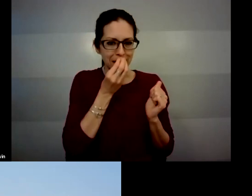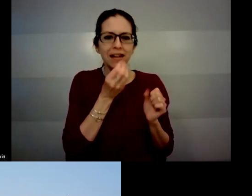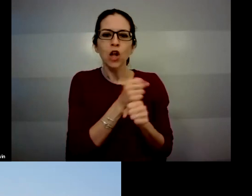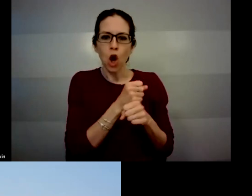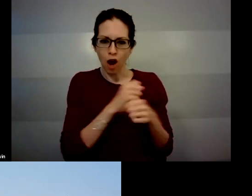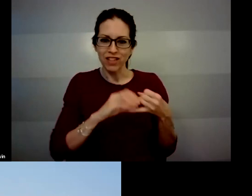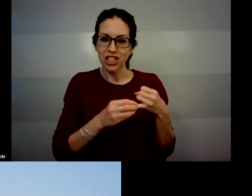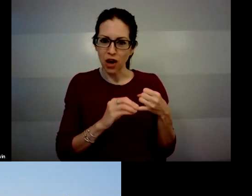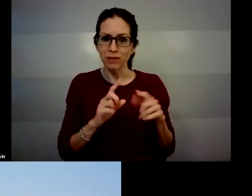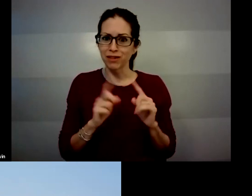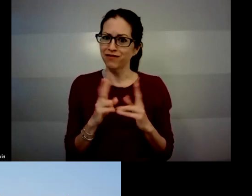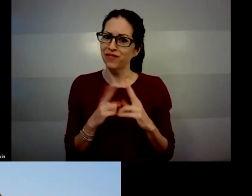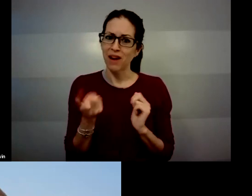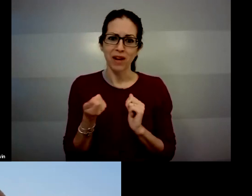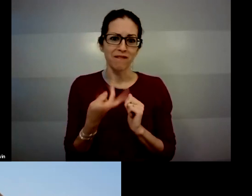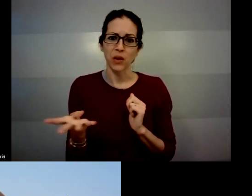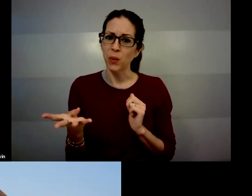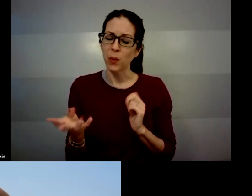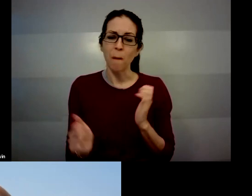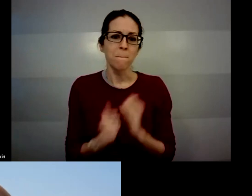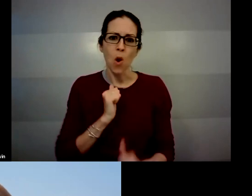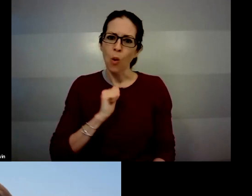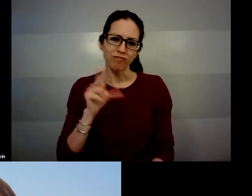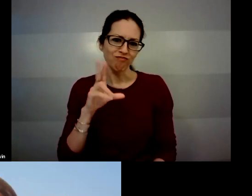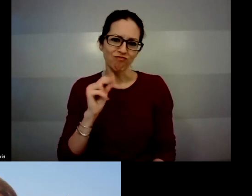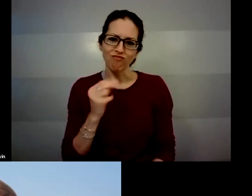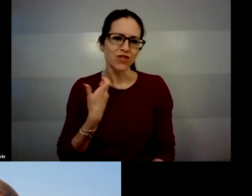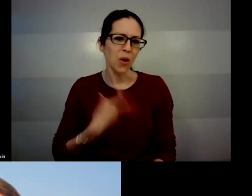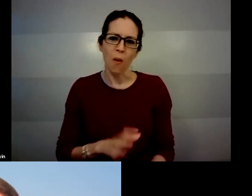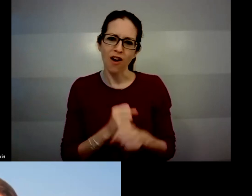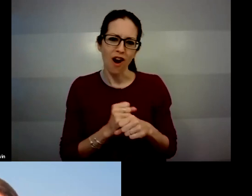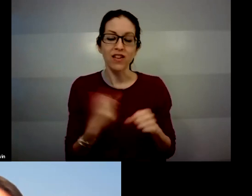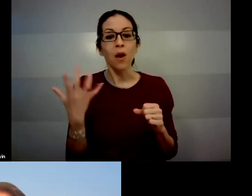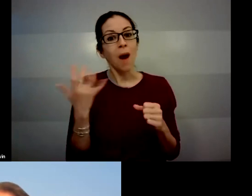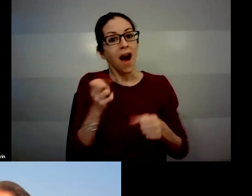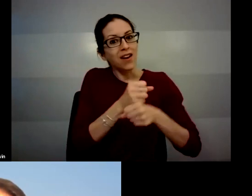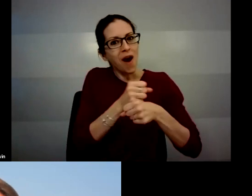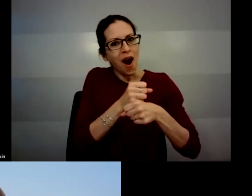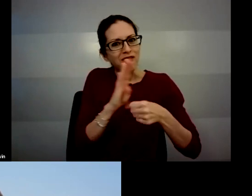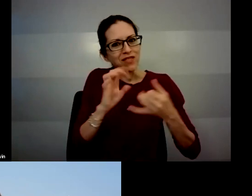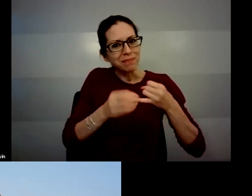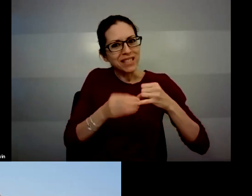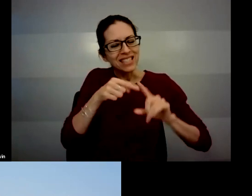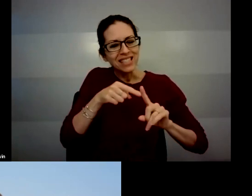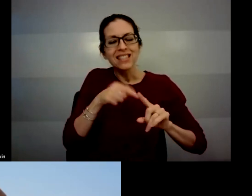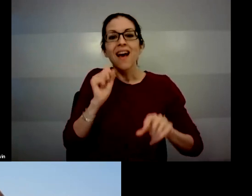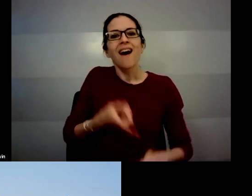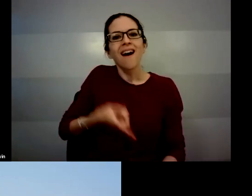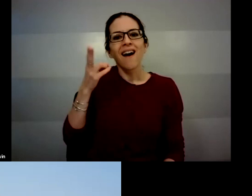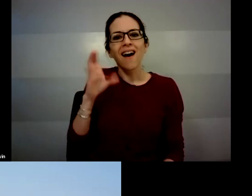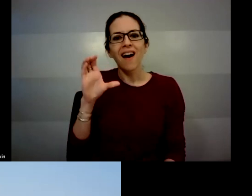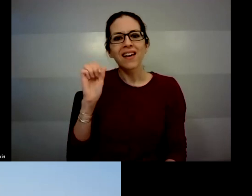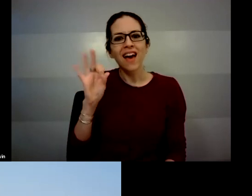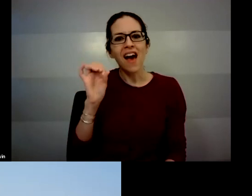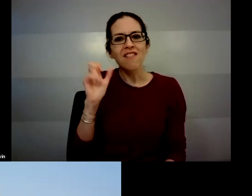but very few birds do that. So the coffee bean itself has high caffeine content that can be toxic for birds. So